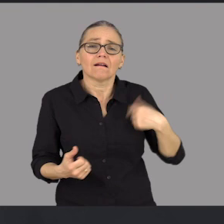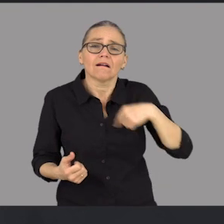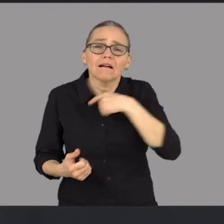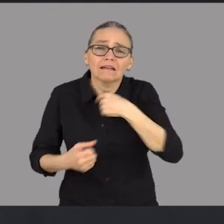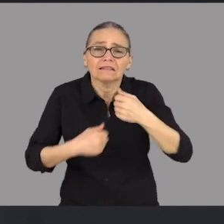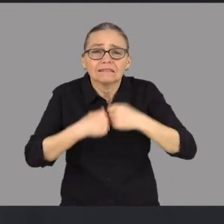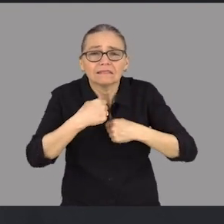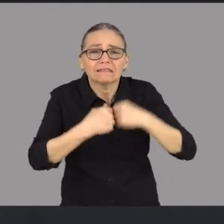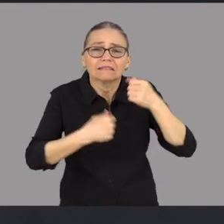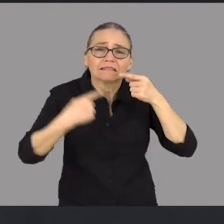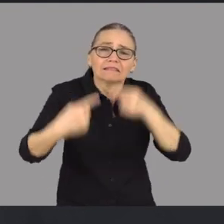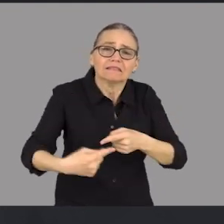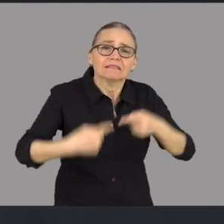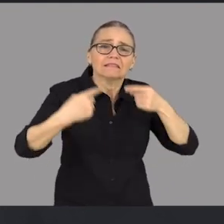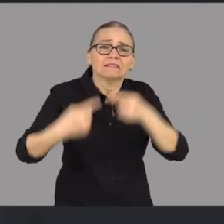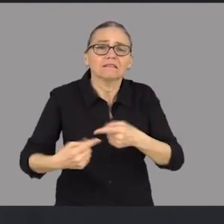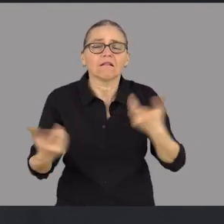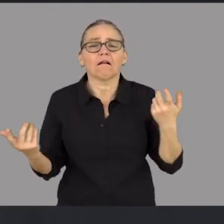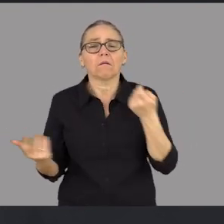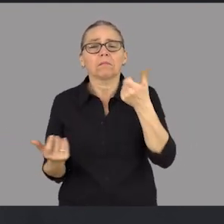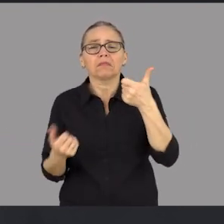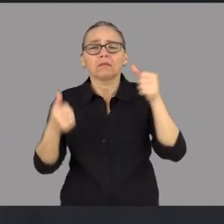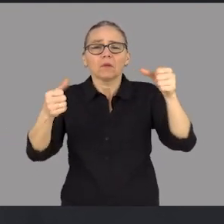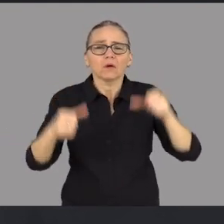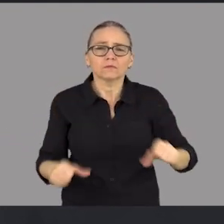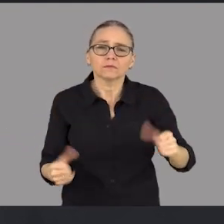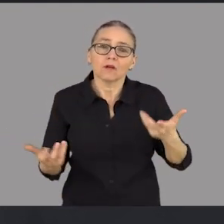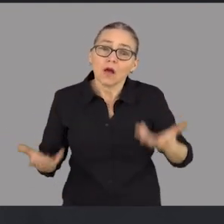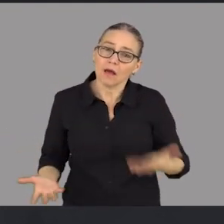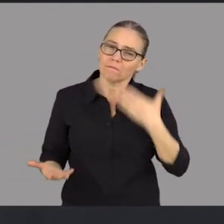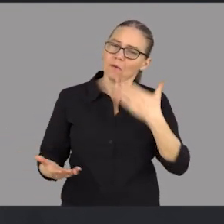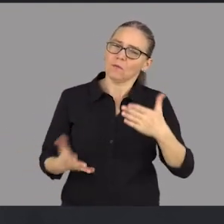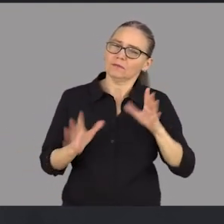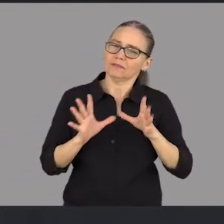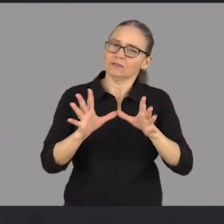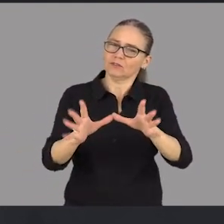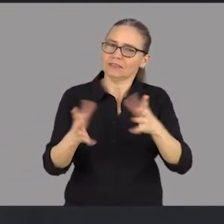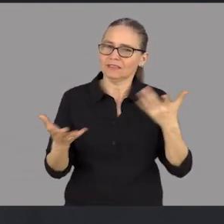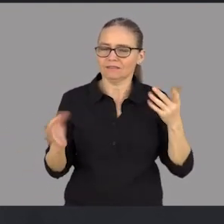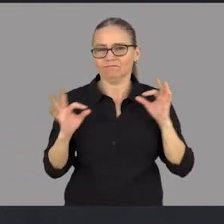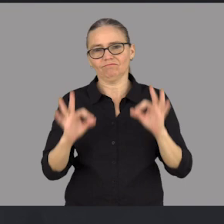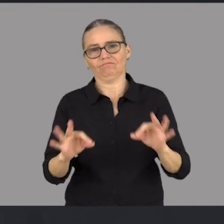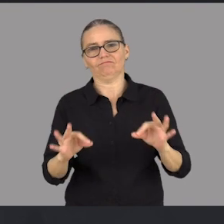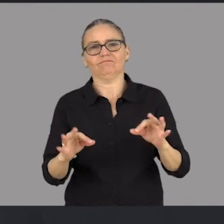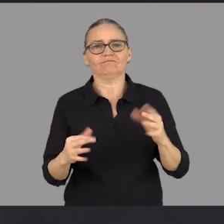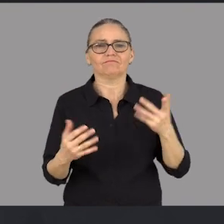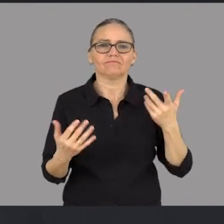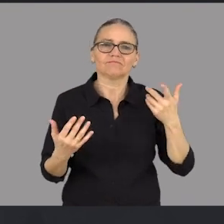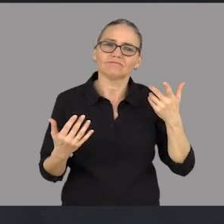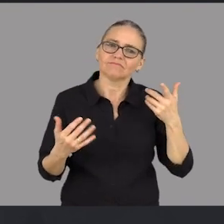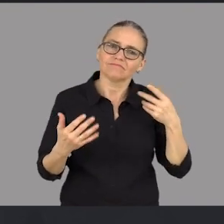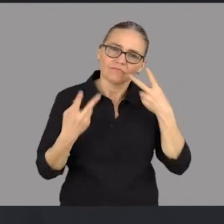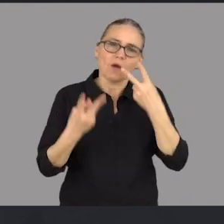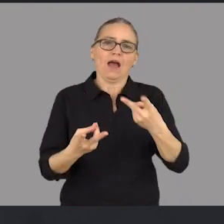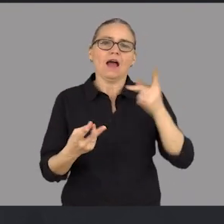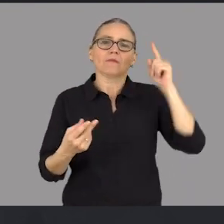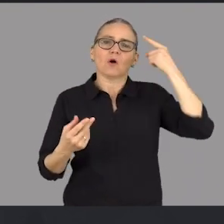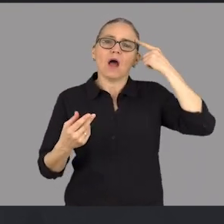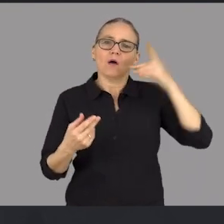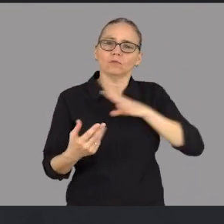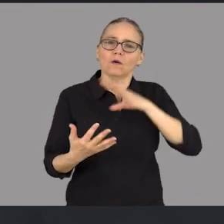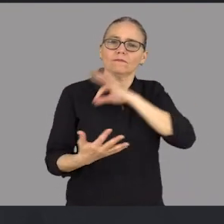that thus far, 10 years ago, the positions just, we were all fighting for such few